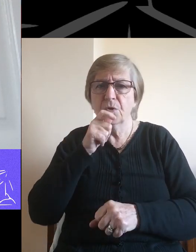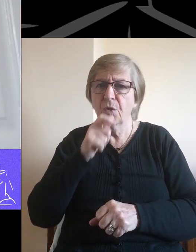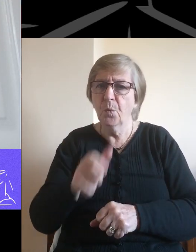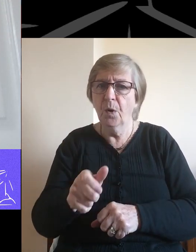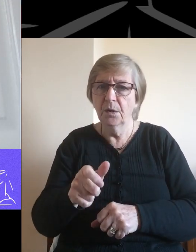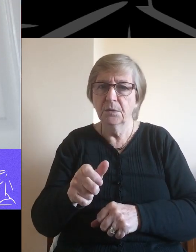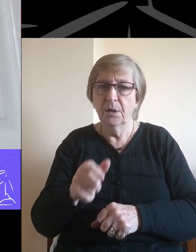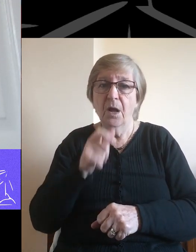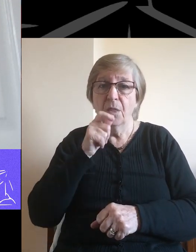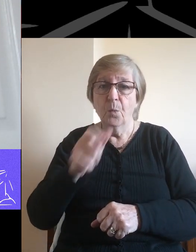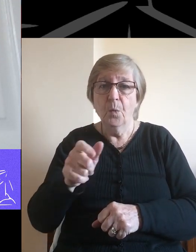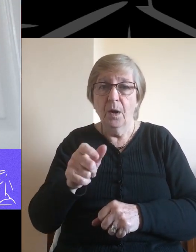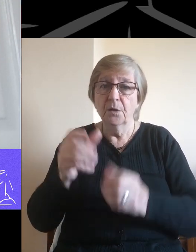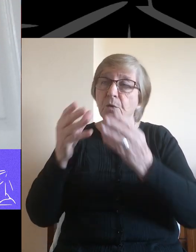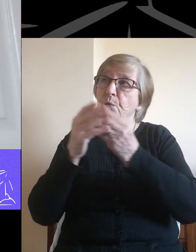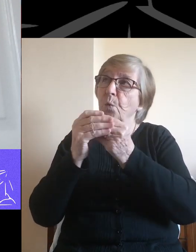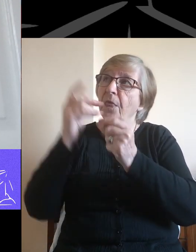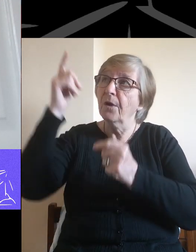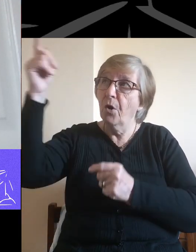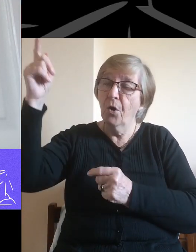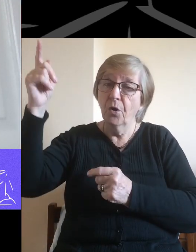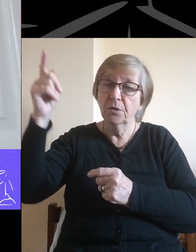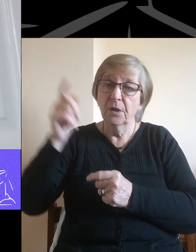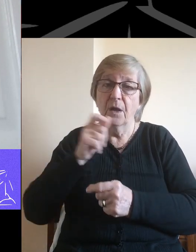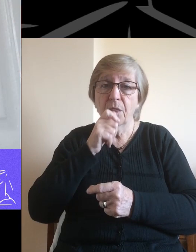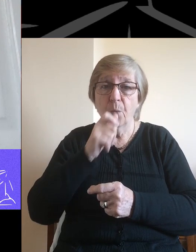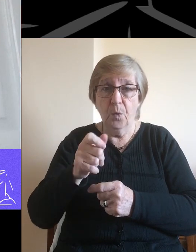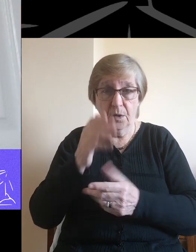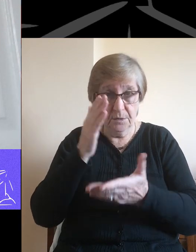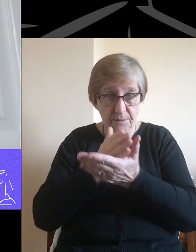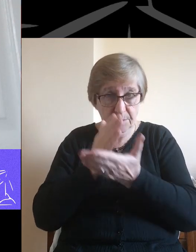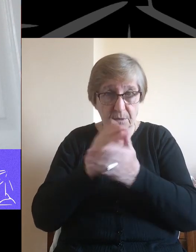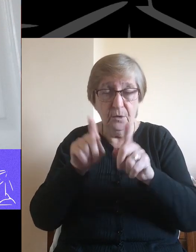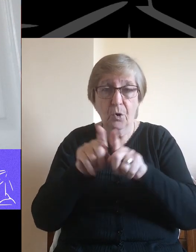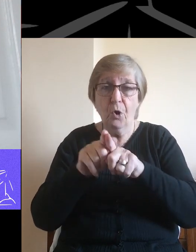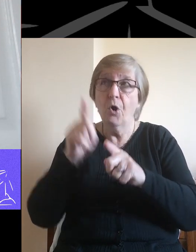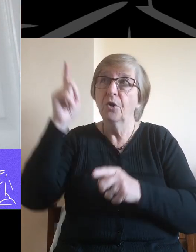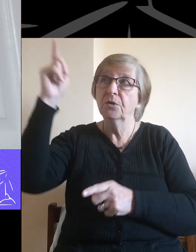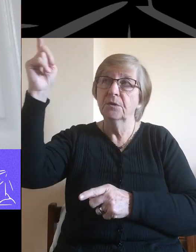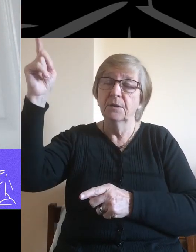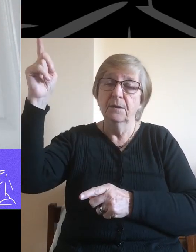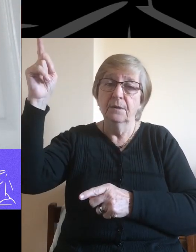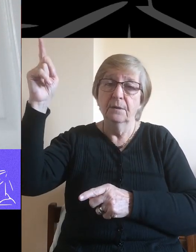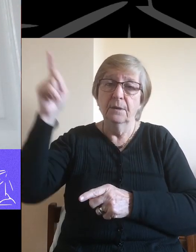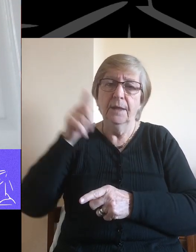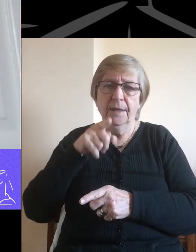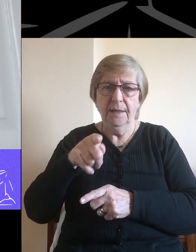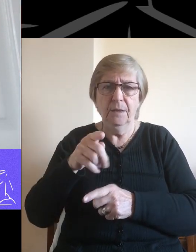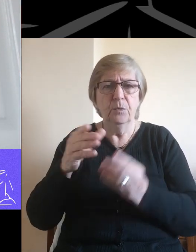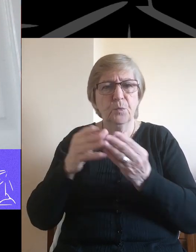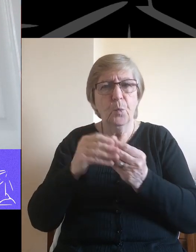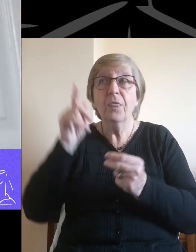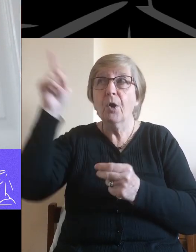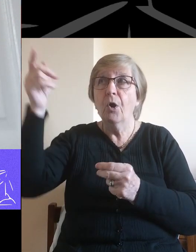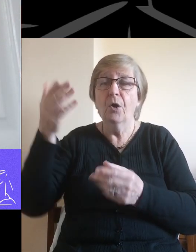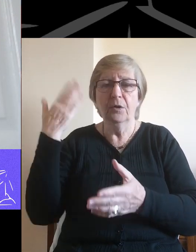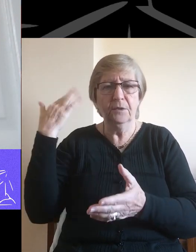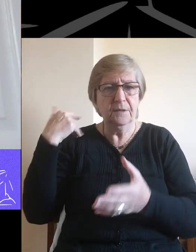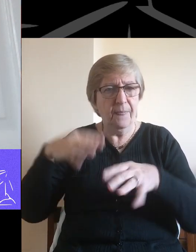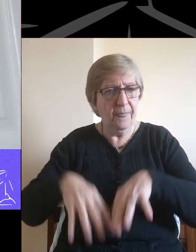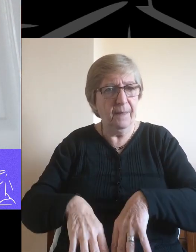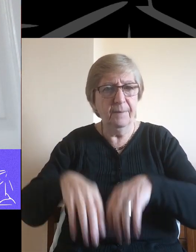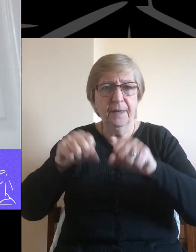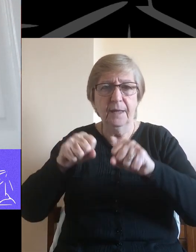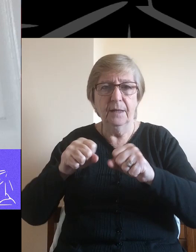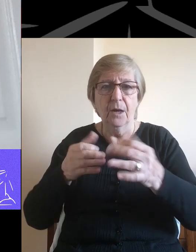In the beginning was the Word, and the Word was with God, and the Word was God. He was